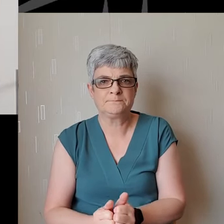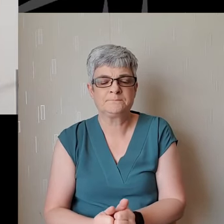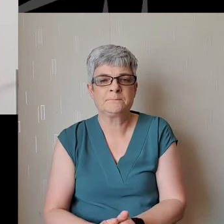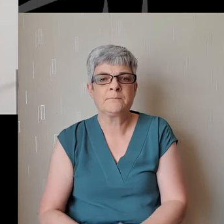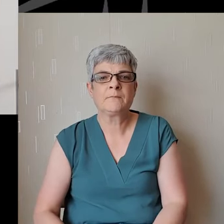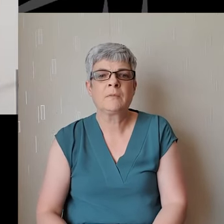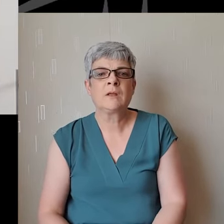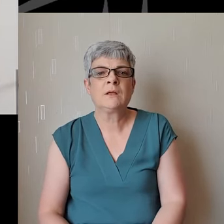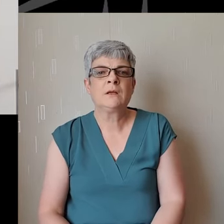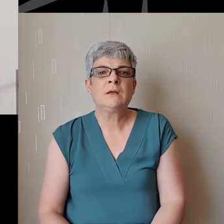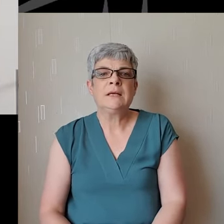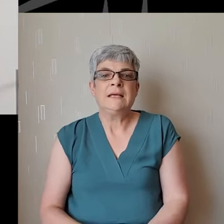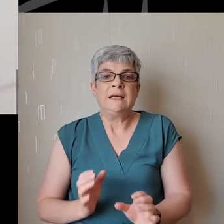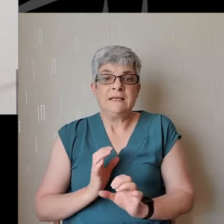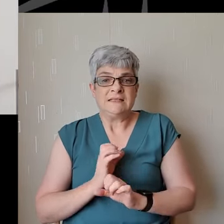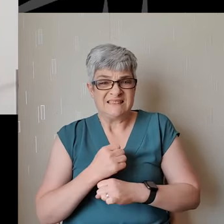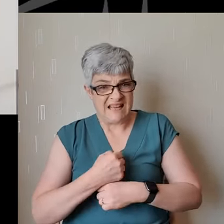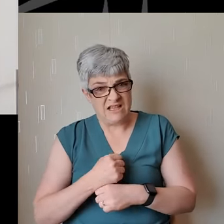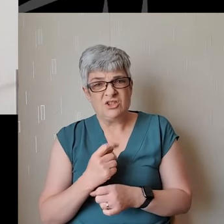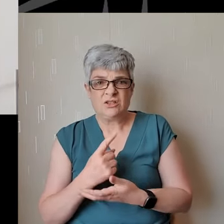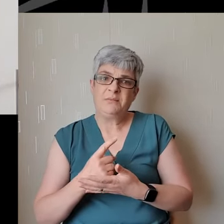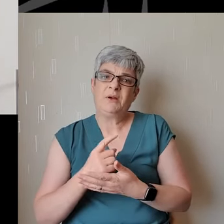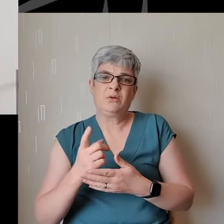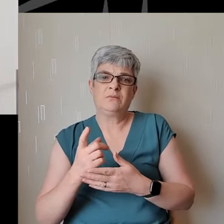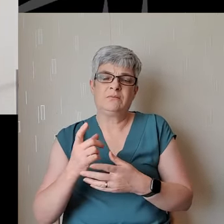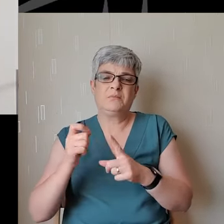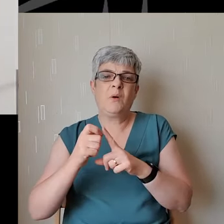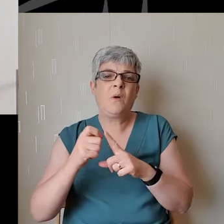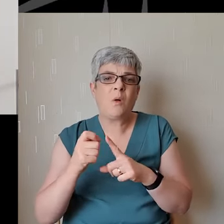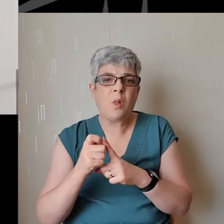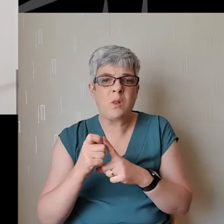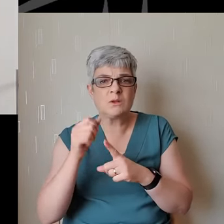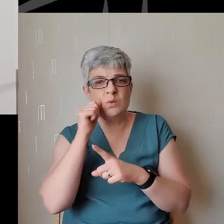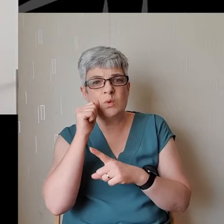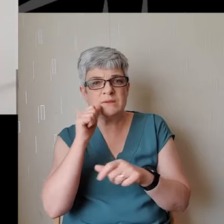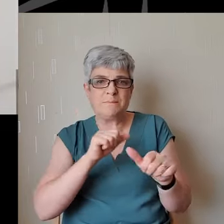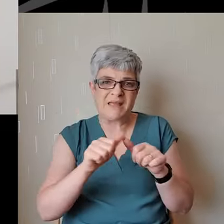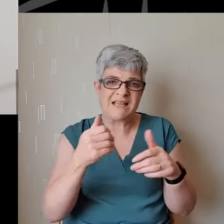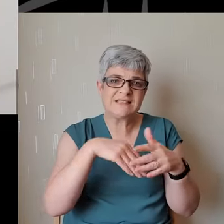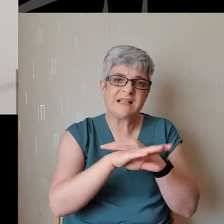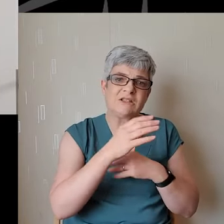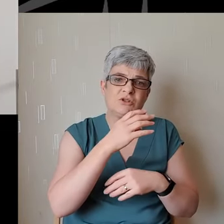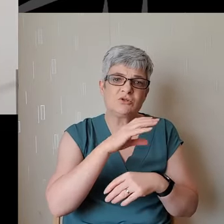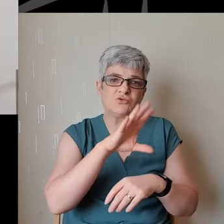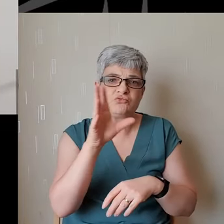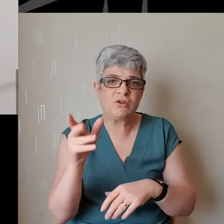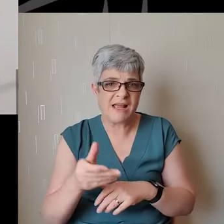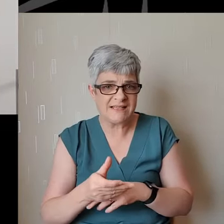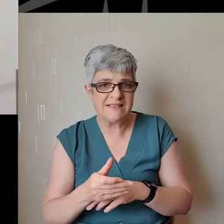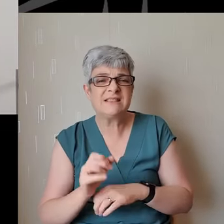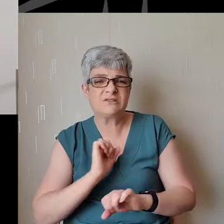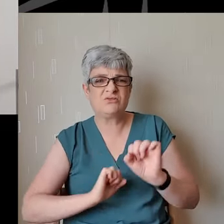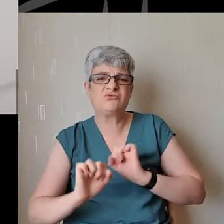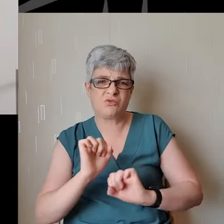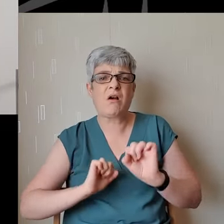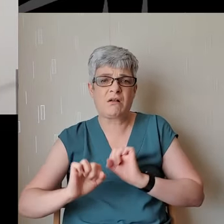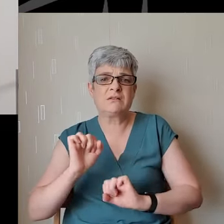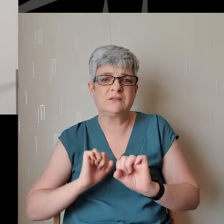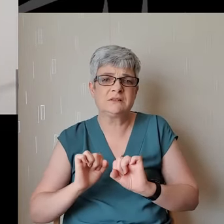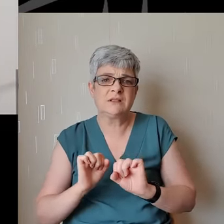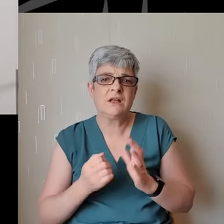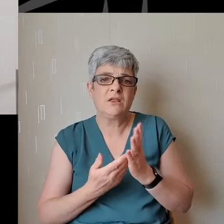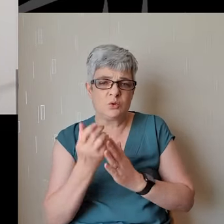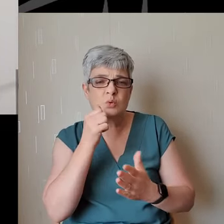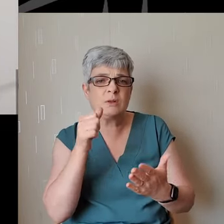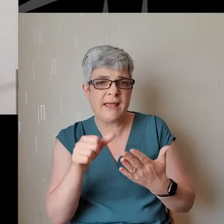Tension of the Apostle Paul and knowing that the best is in Christ is something he wrestled with throughout that letter to the